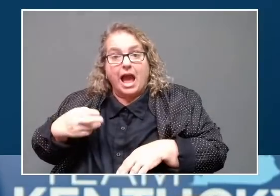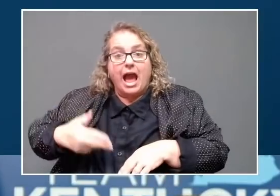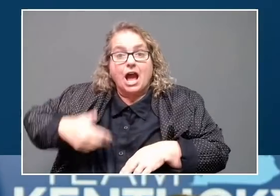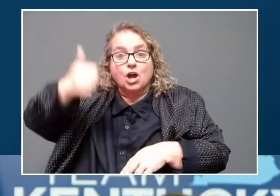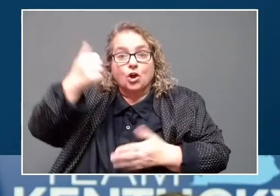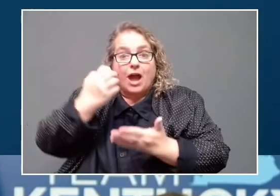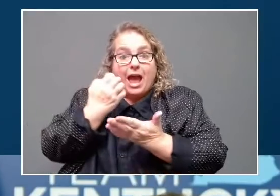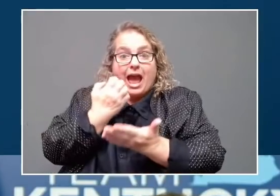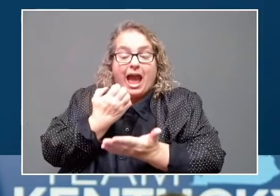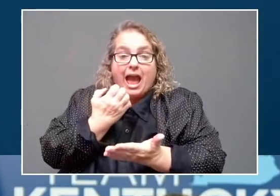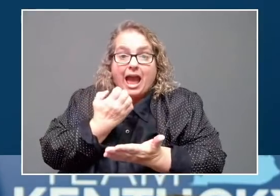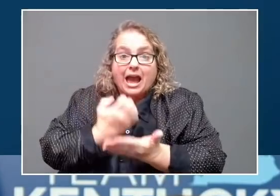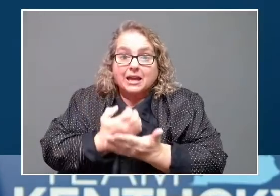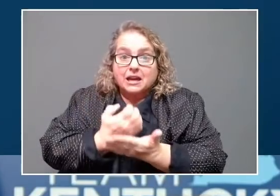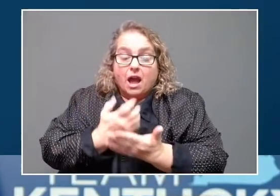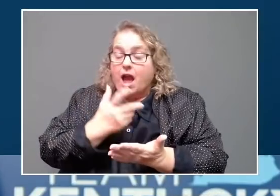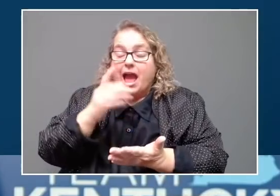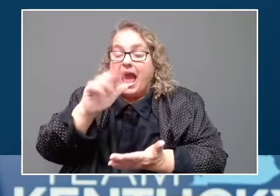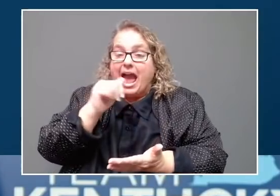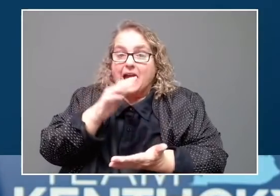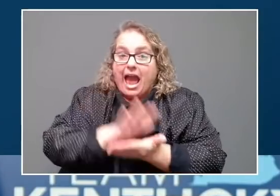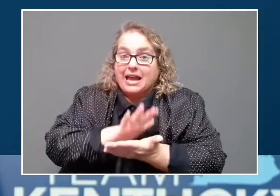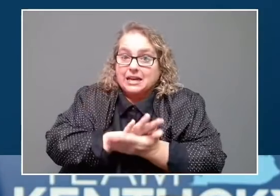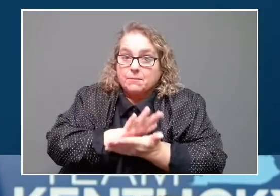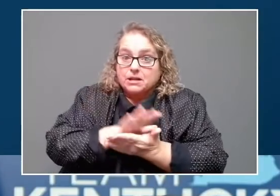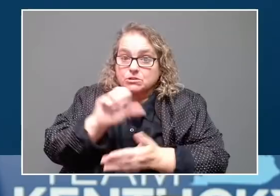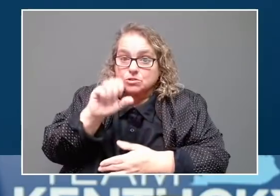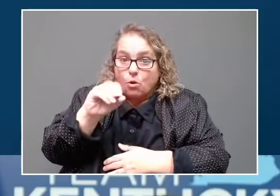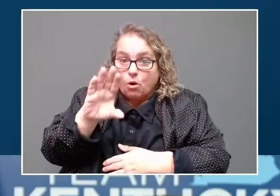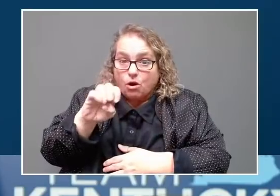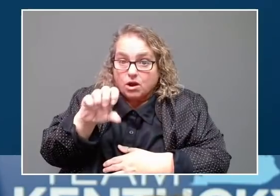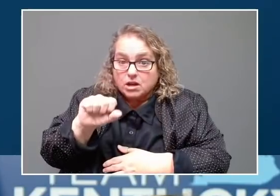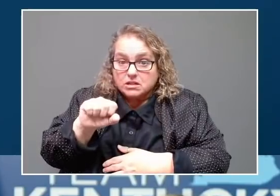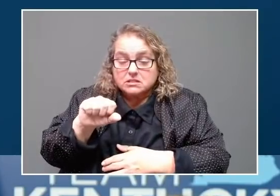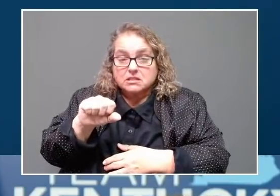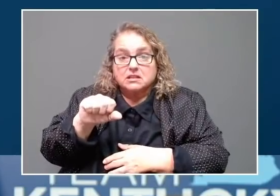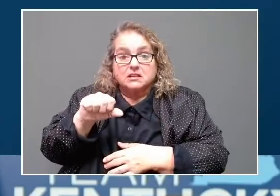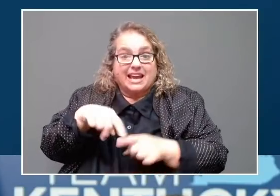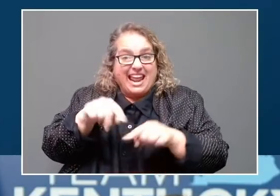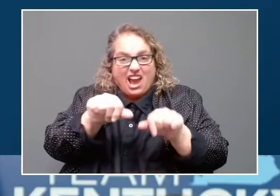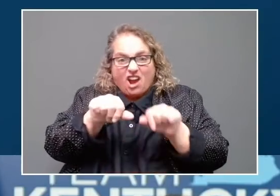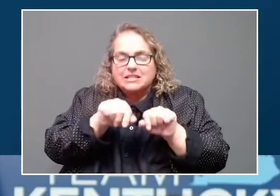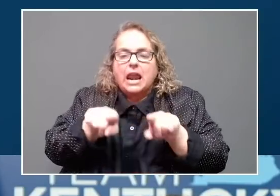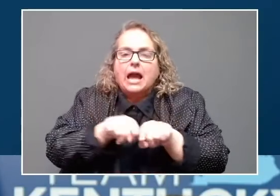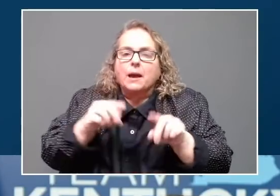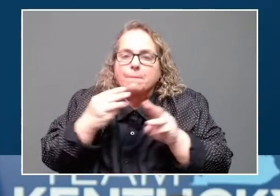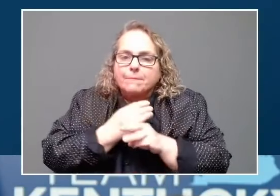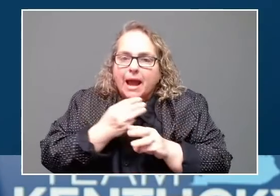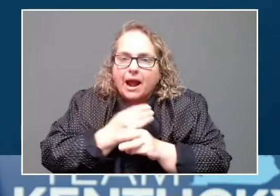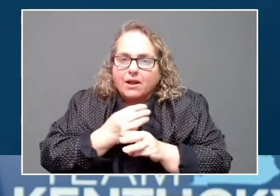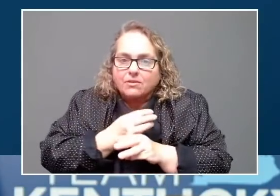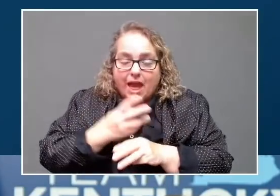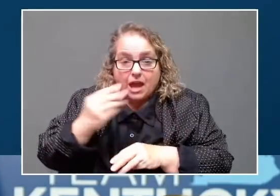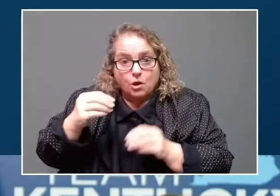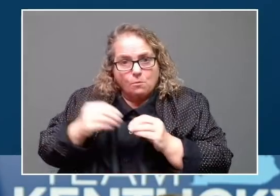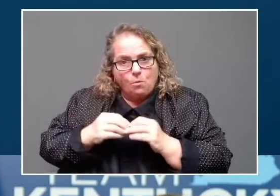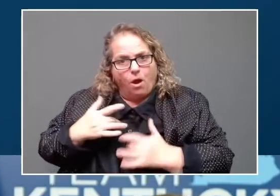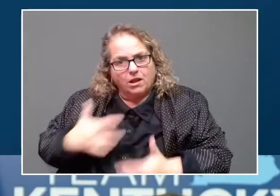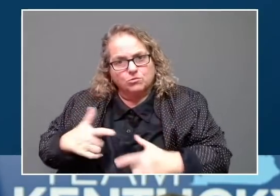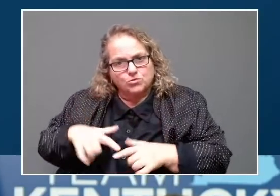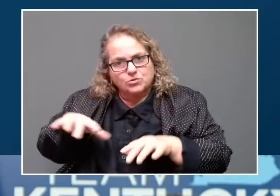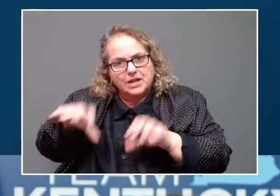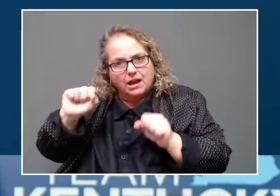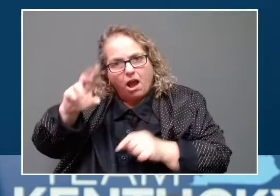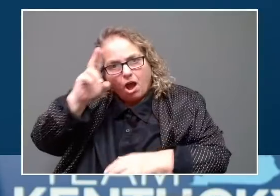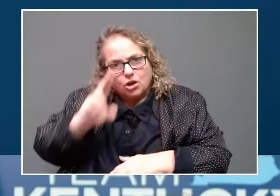are usually areas of struggle, like math, and they were more likely to take honors classes. Right now in